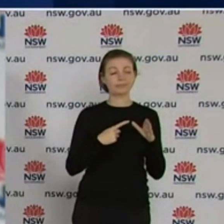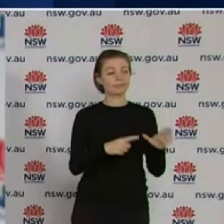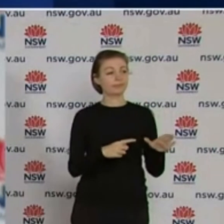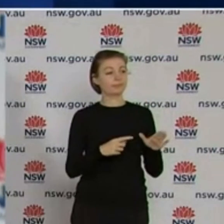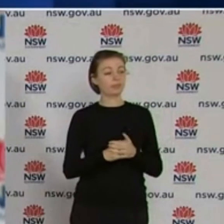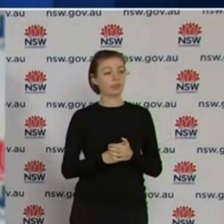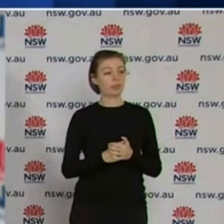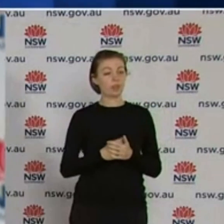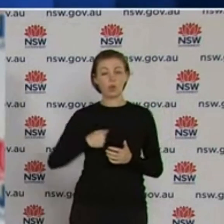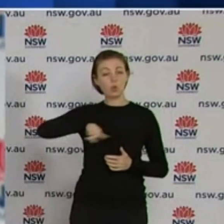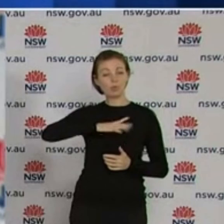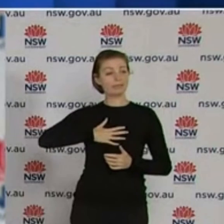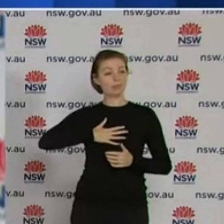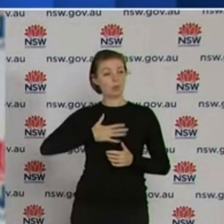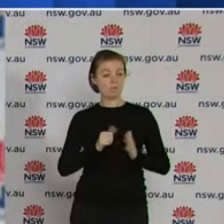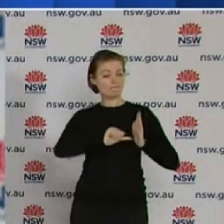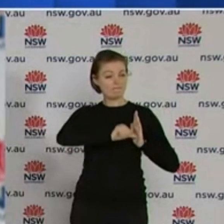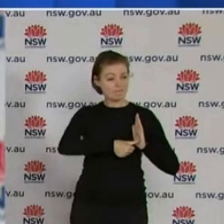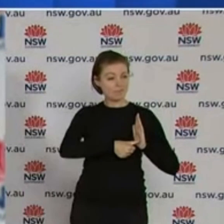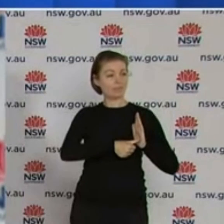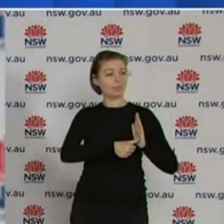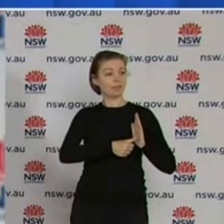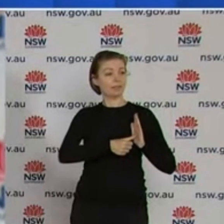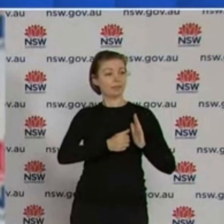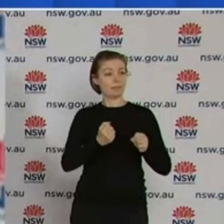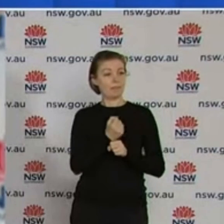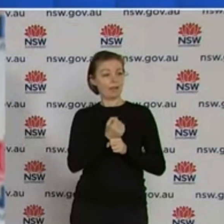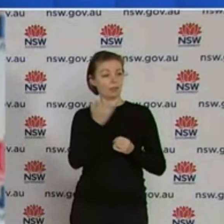So it was actually the least worst option. The other